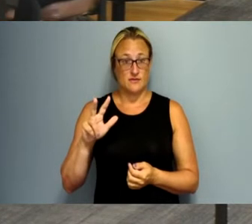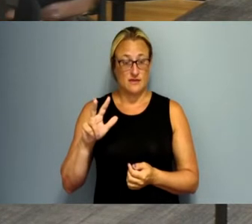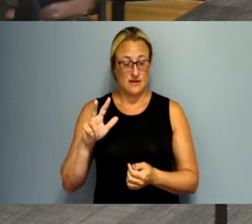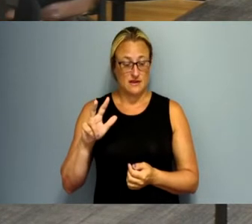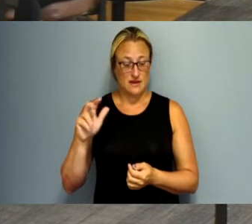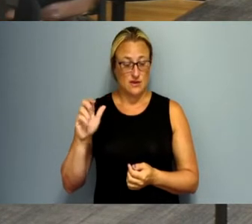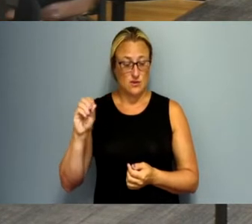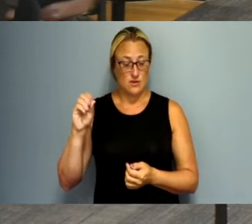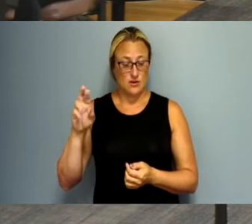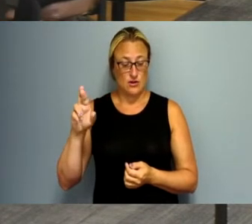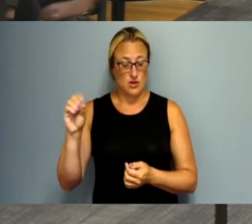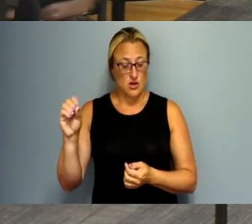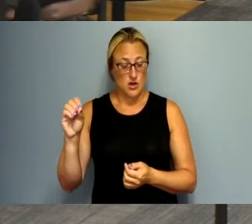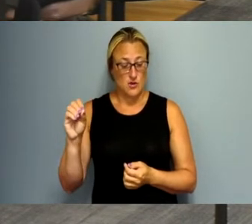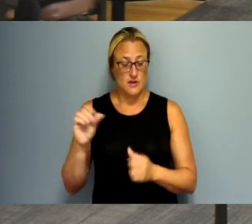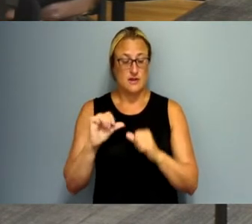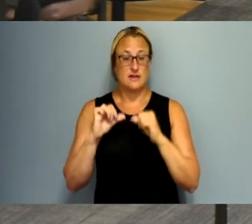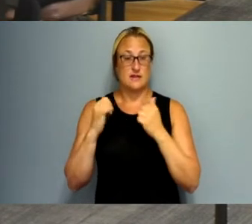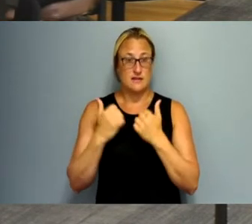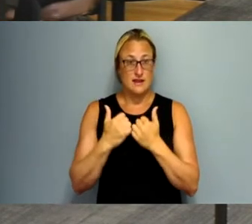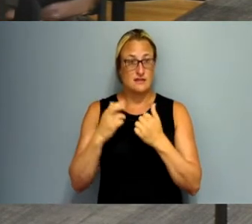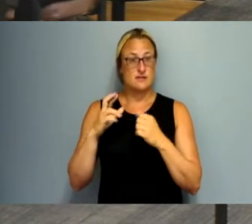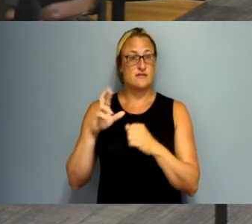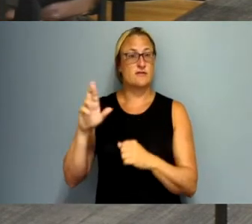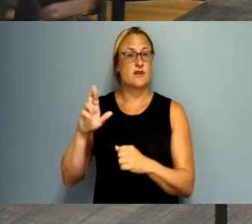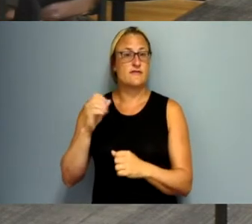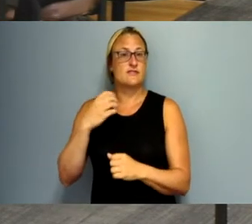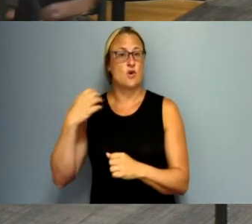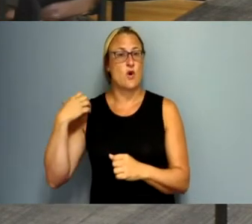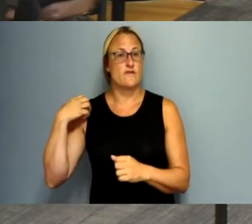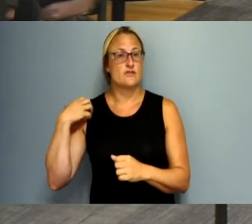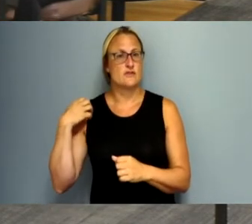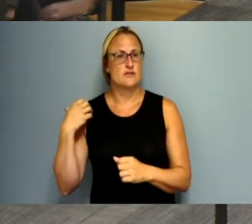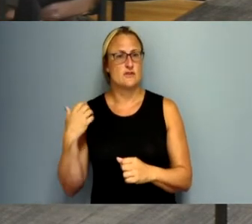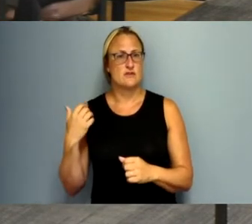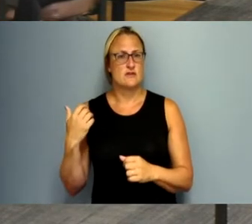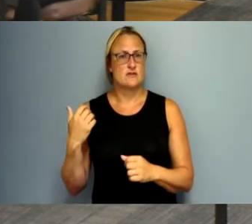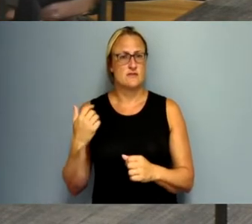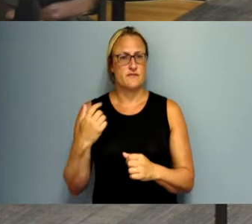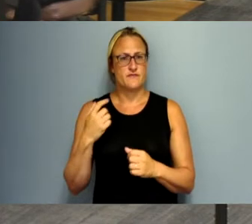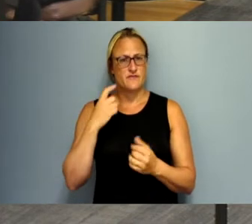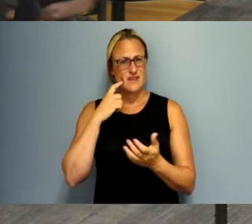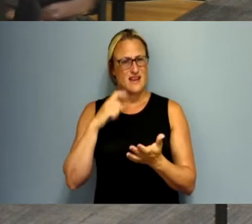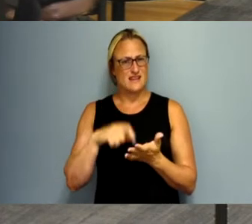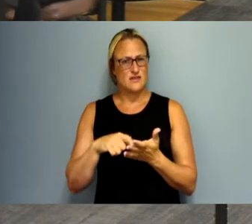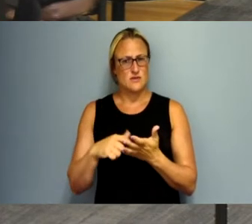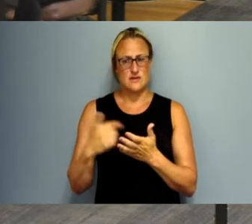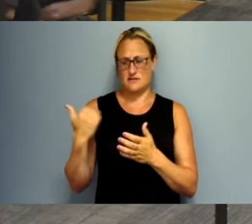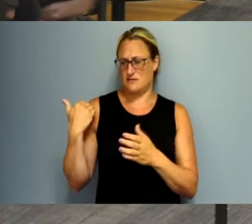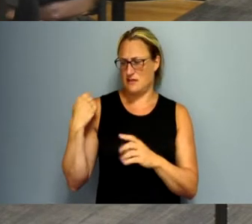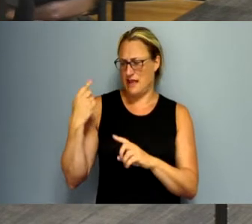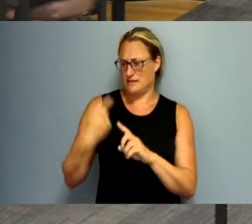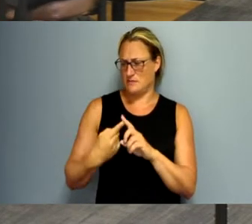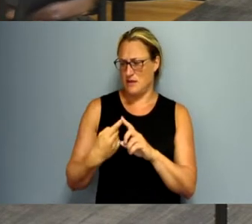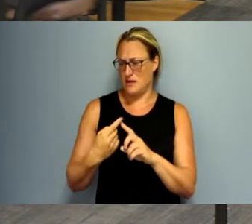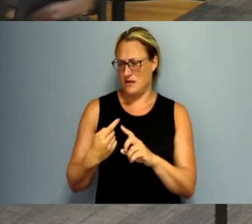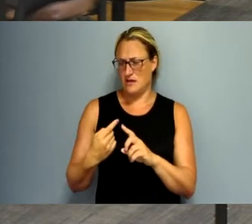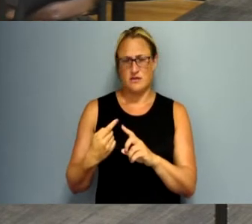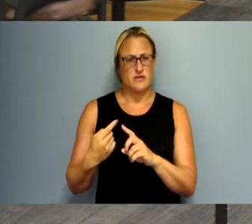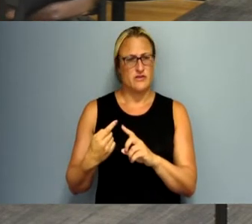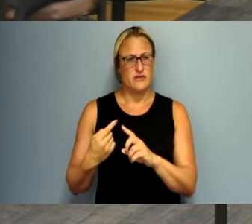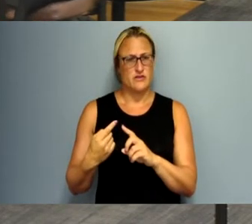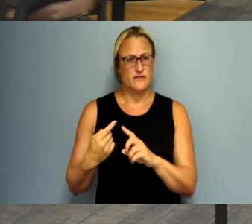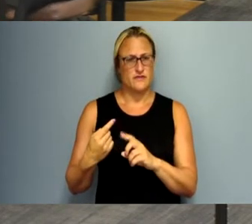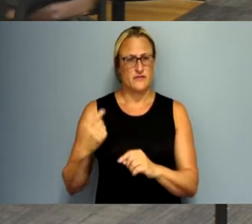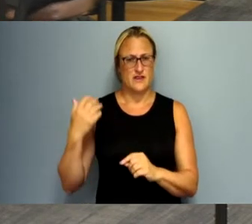AORO, the agency open records officer. I noted that last month, the officer